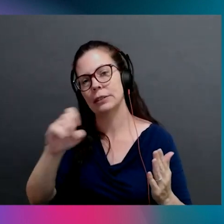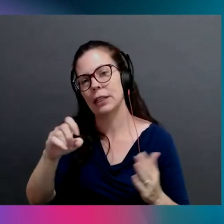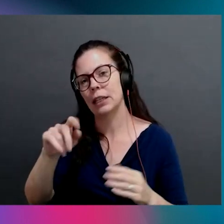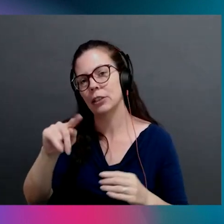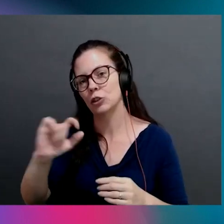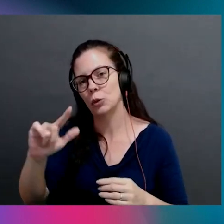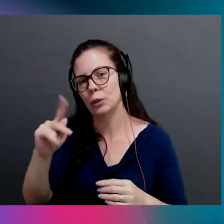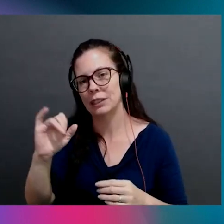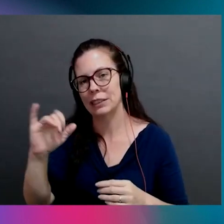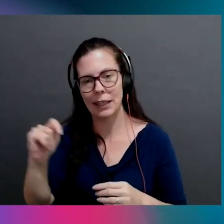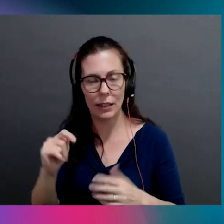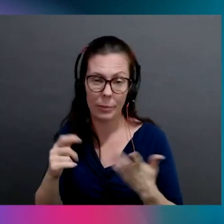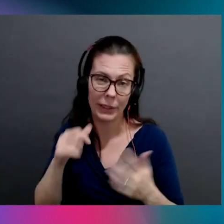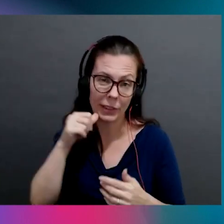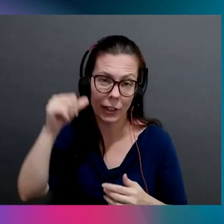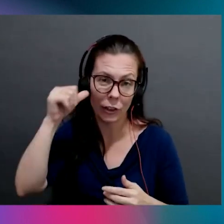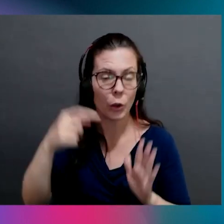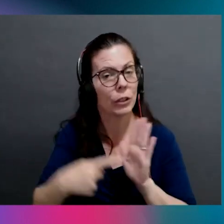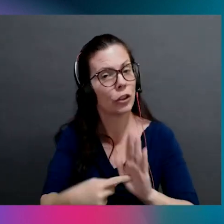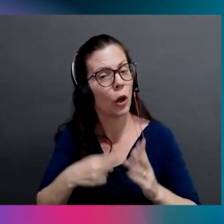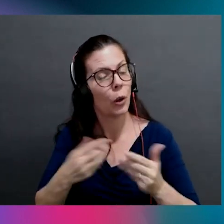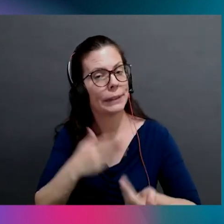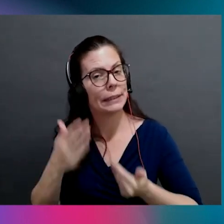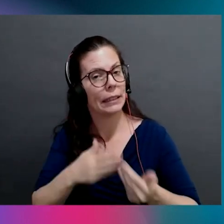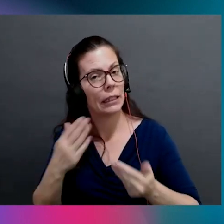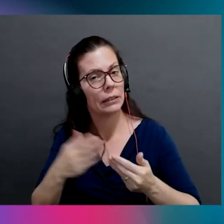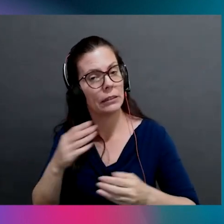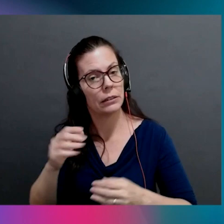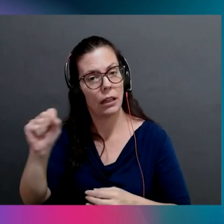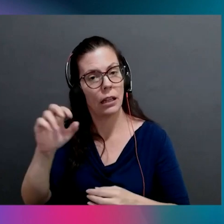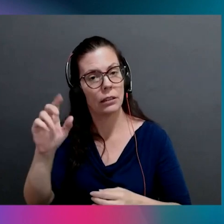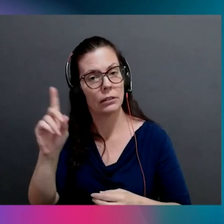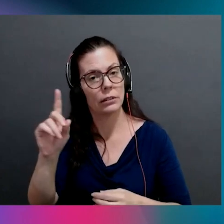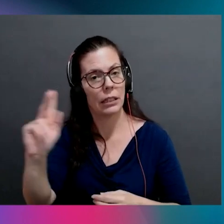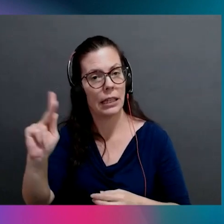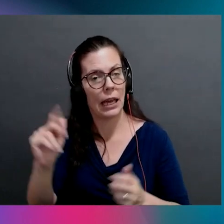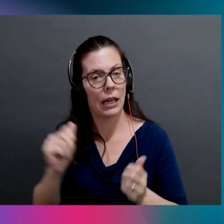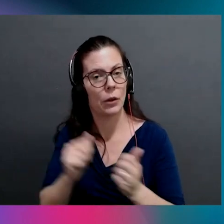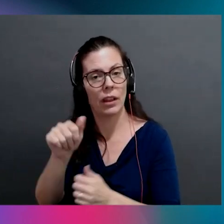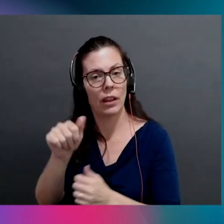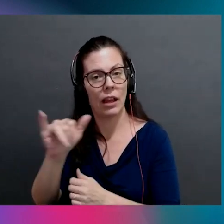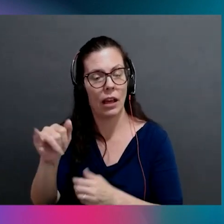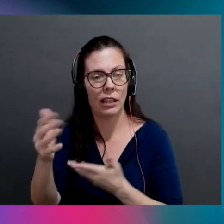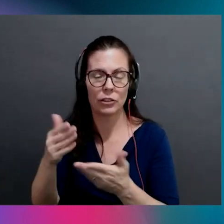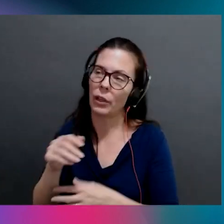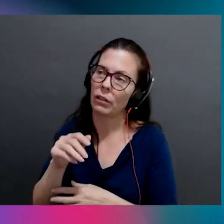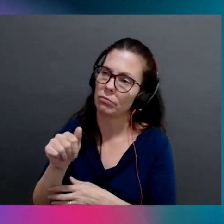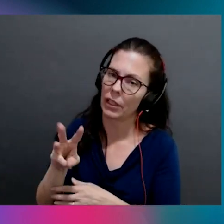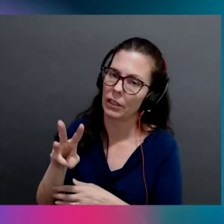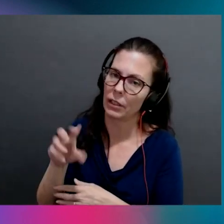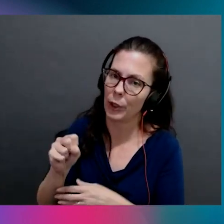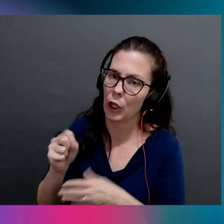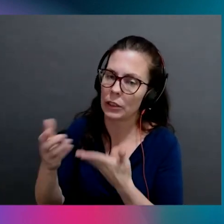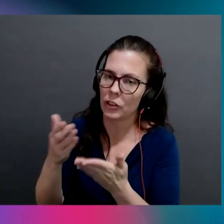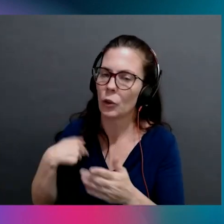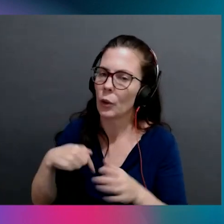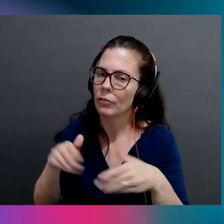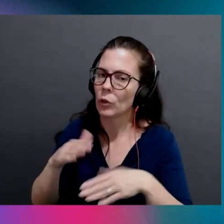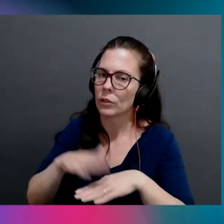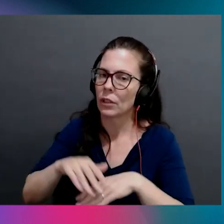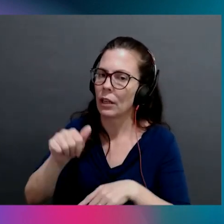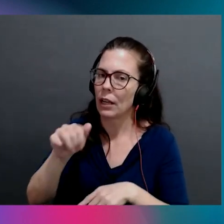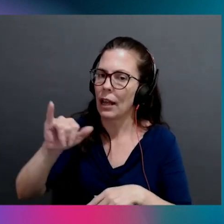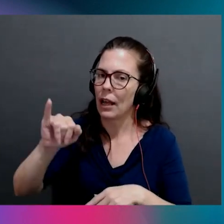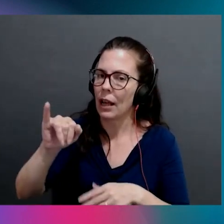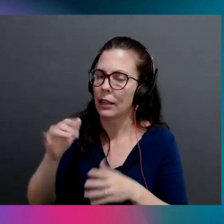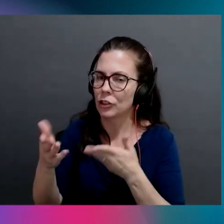obviously yesterday we showed how easy it was to code with the SDK against our AI service, against actually any AWS service, but we were focused on an AI service. Today we could take a